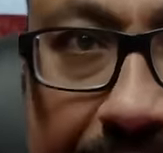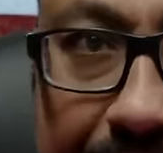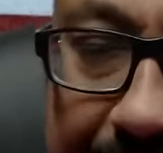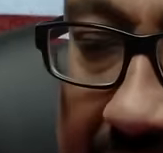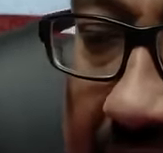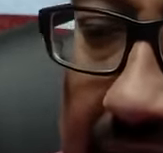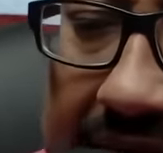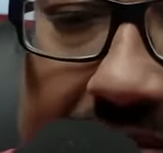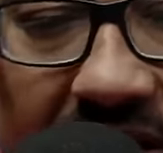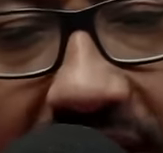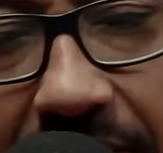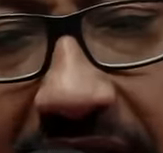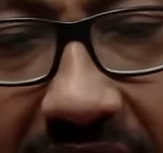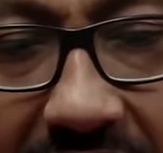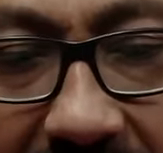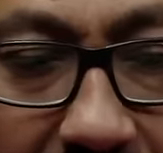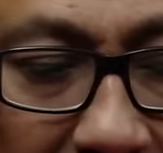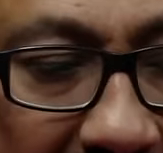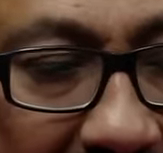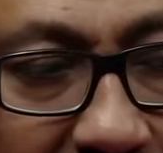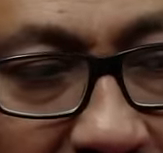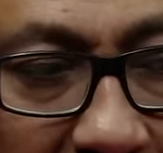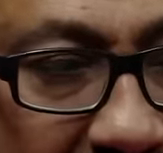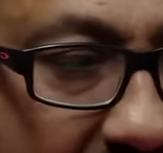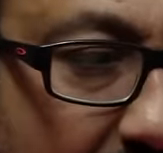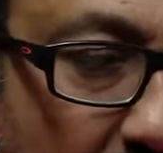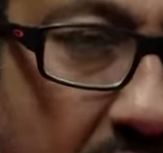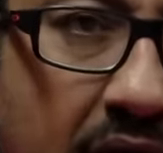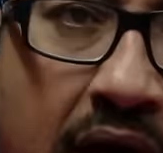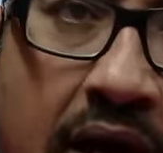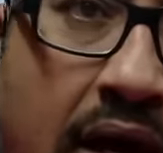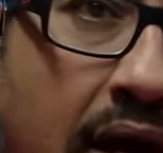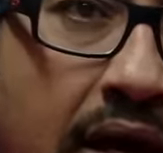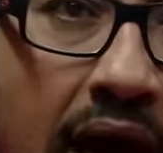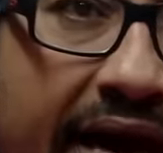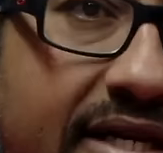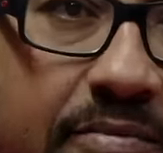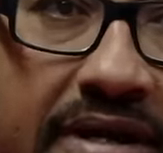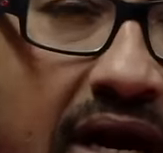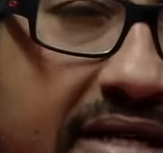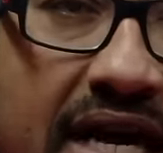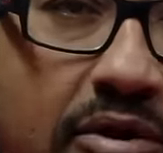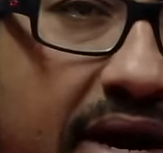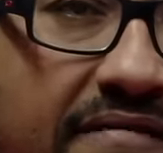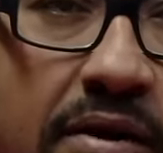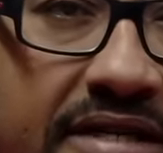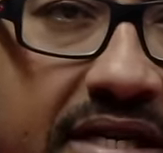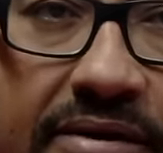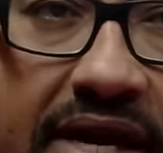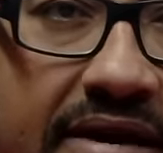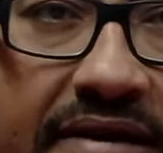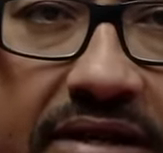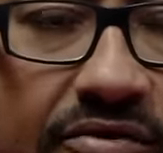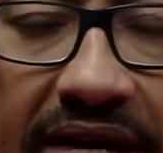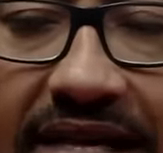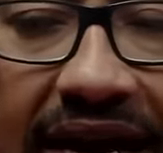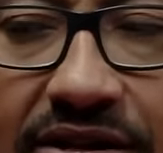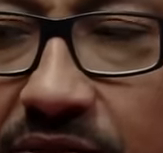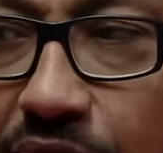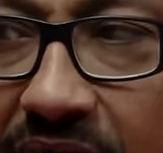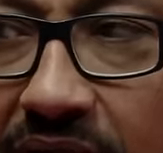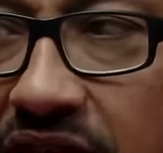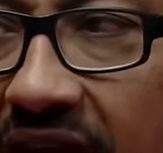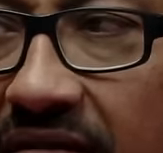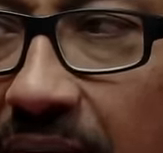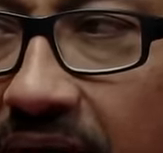Okay. Let me just simply say this. My reaction is plain and simple. I could spend a lot of time. You may have noticed that near the end of this address, I